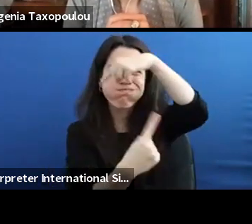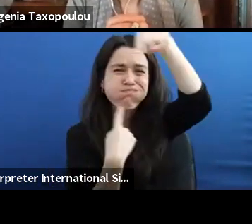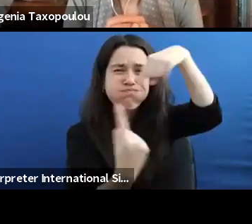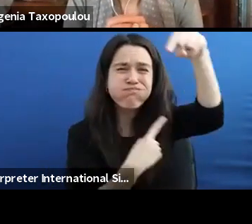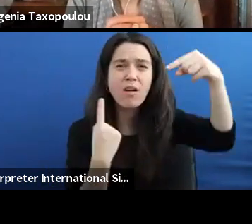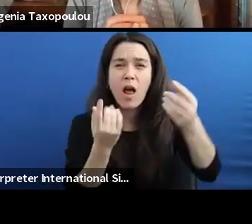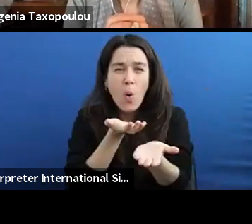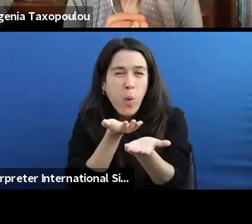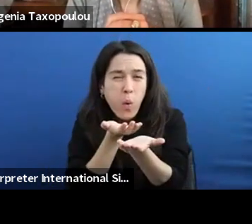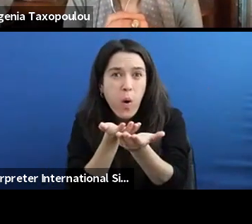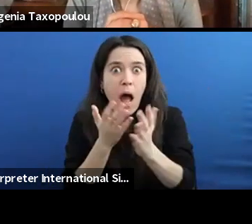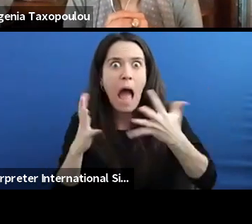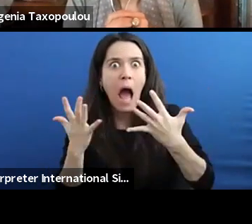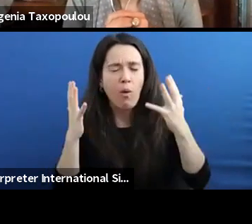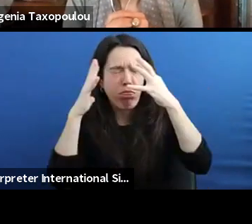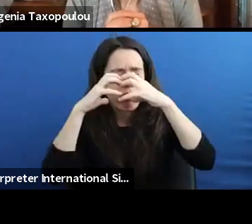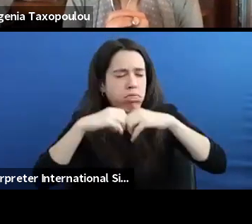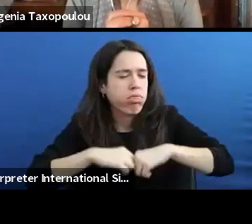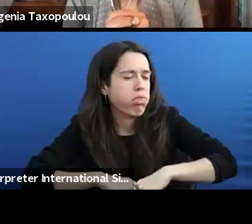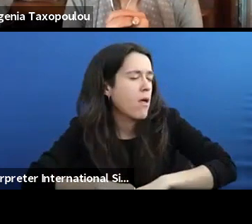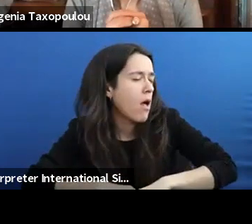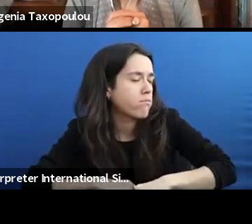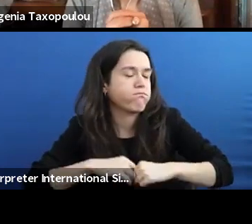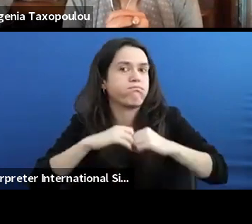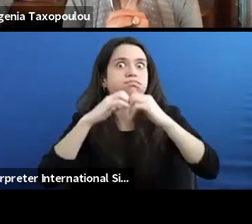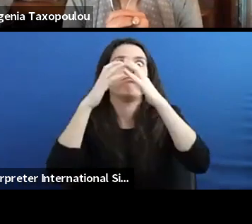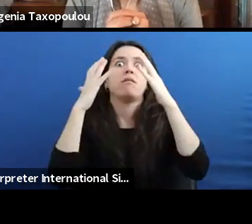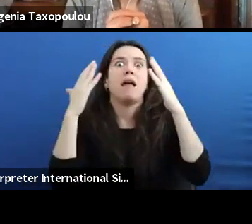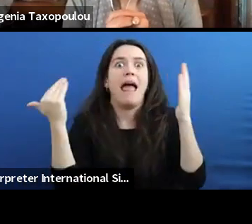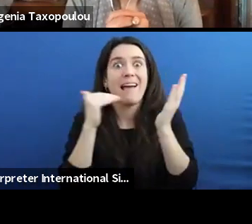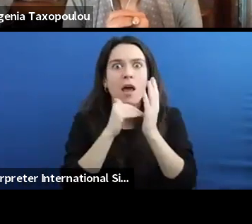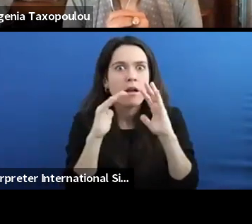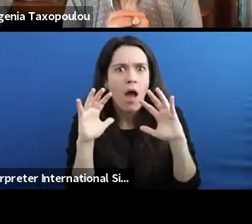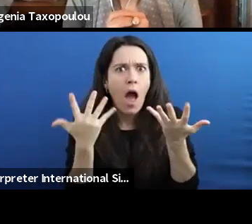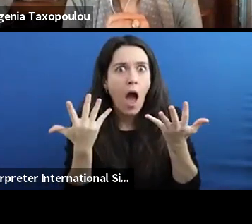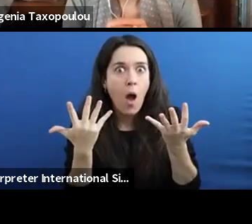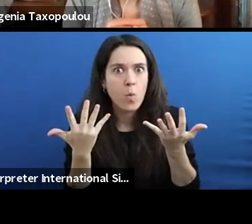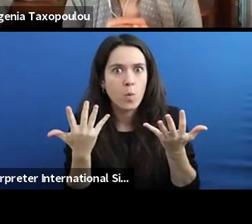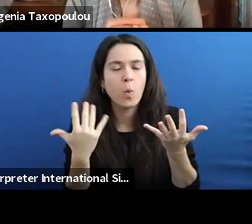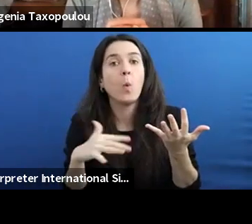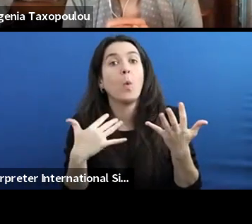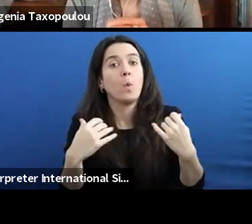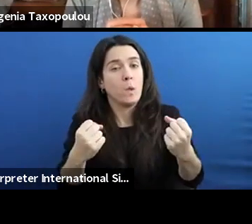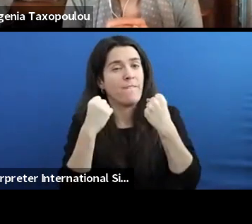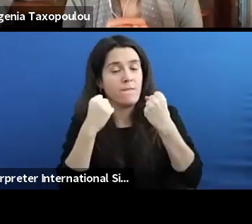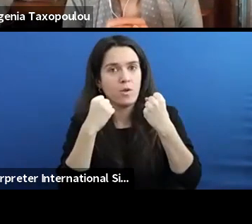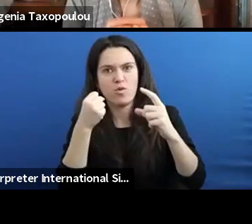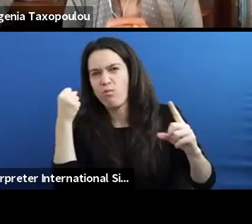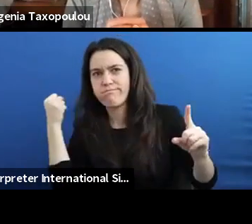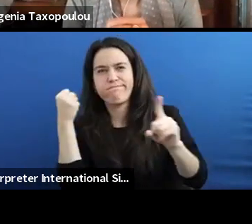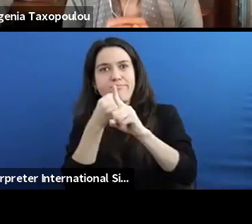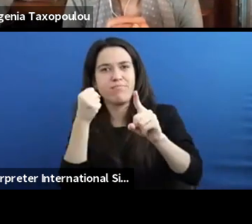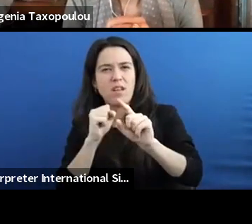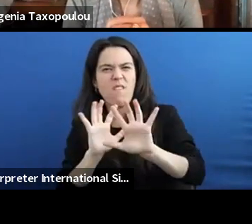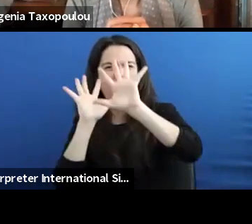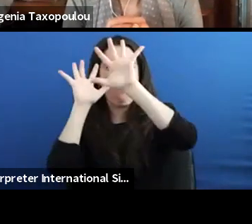has this huge power because of the heat of the sea.